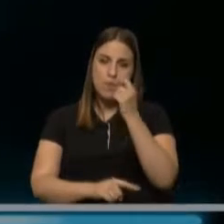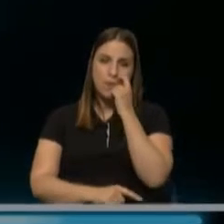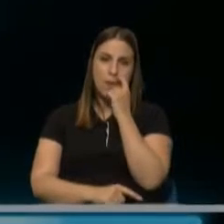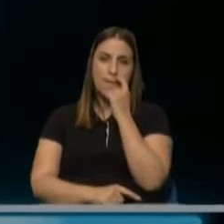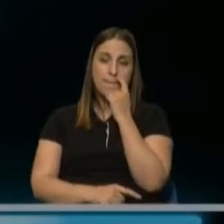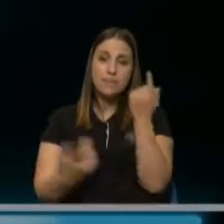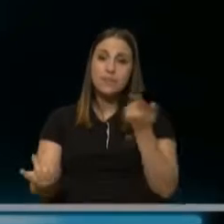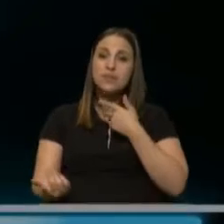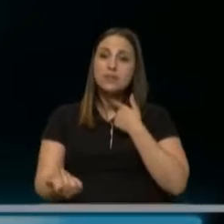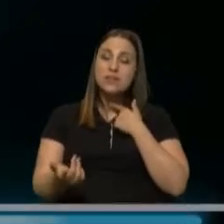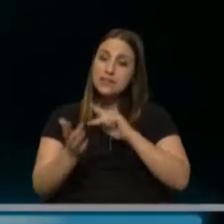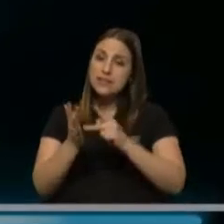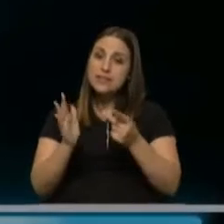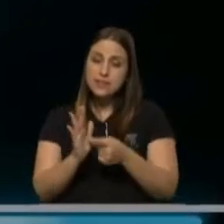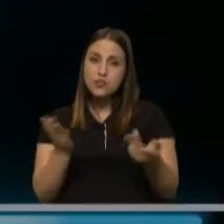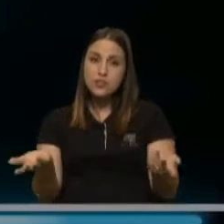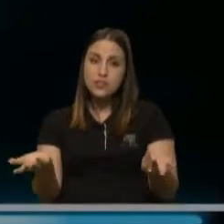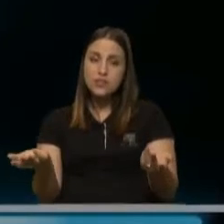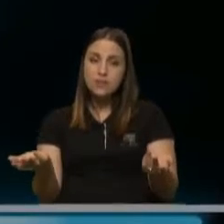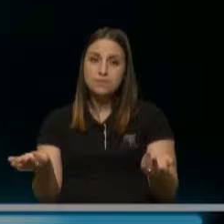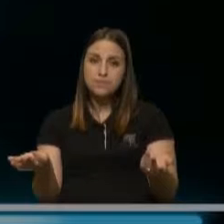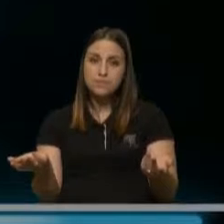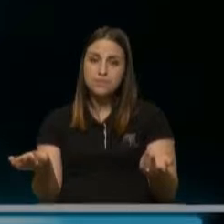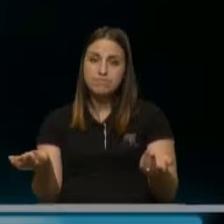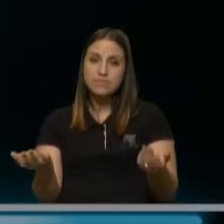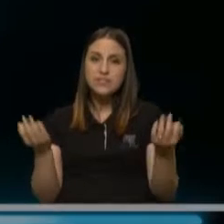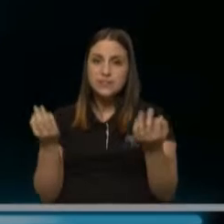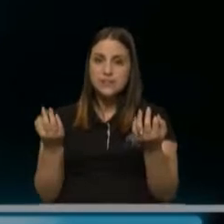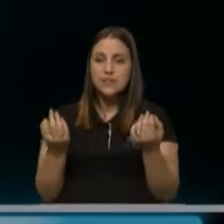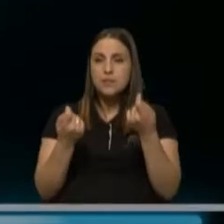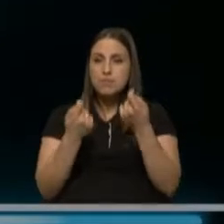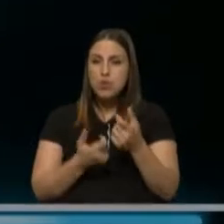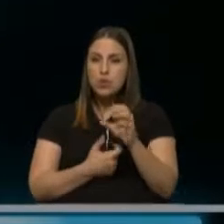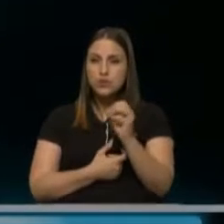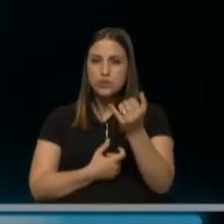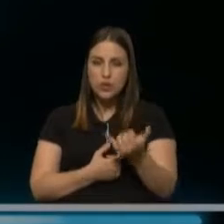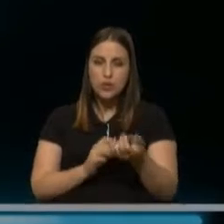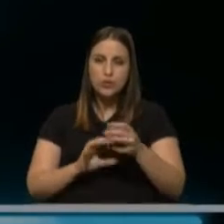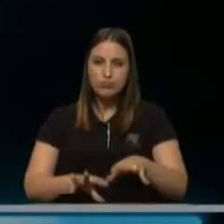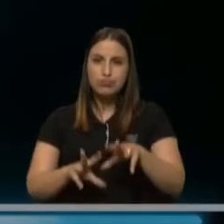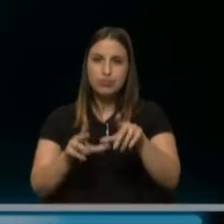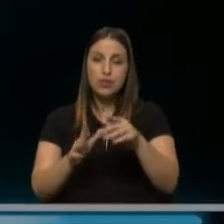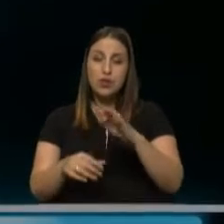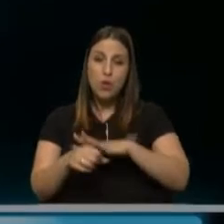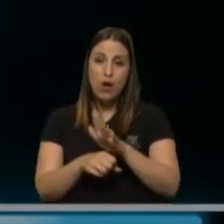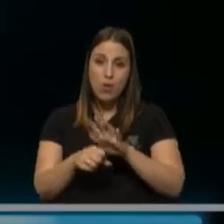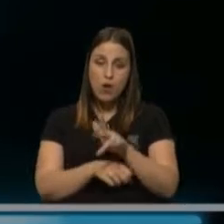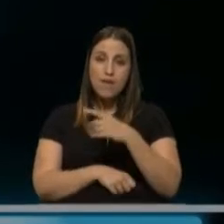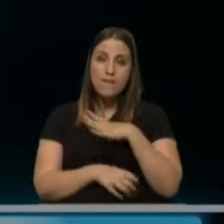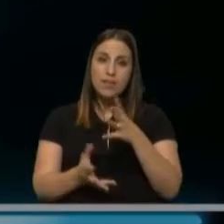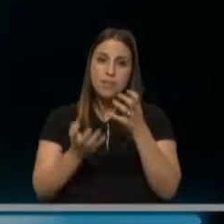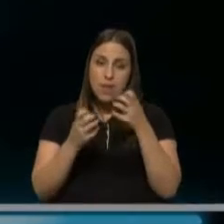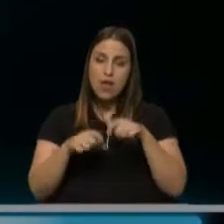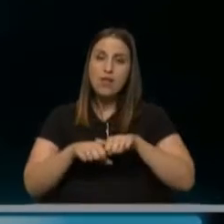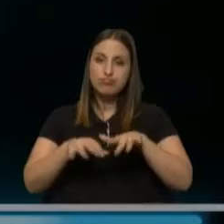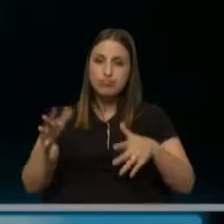the digital technologies can enable low carbon development. And Huawei want to share what